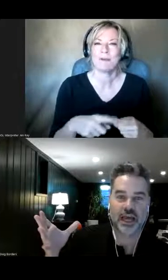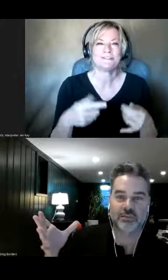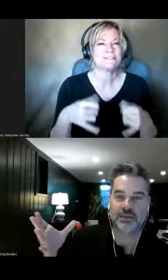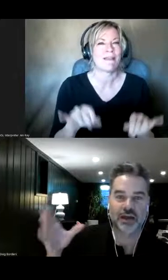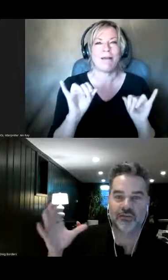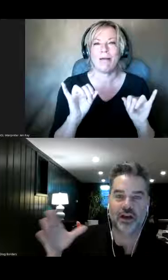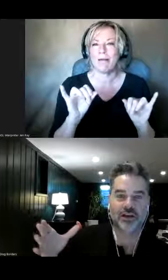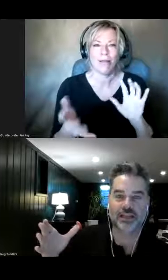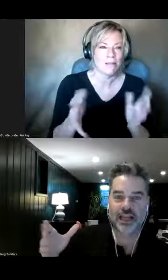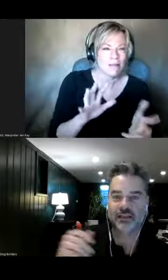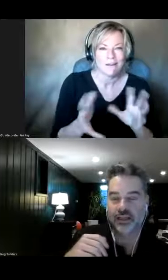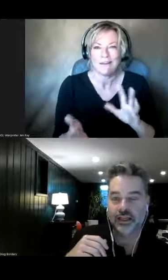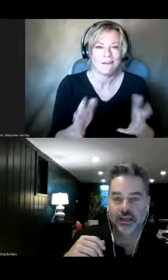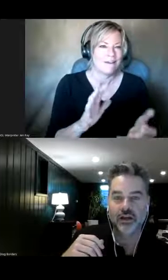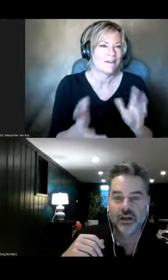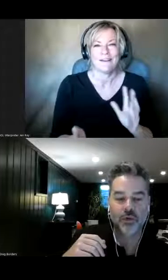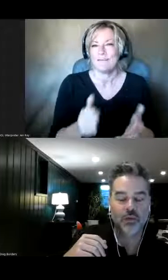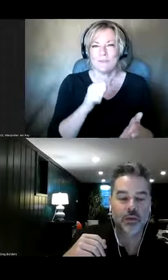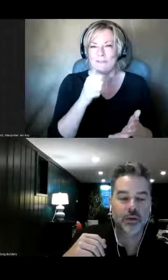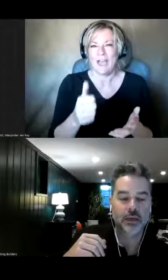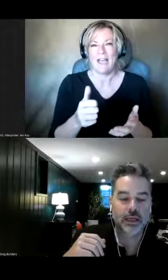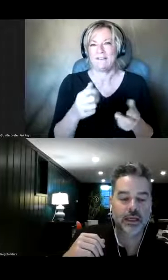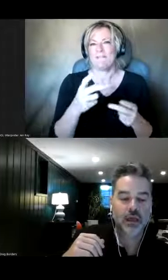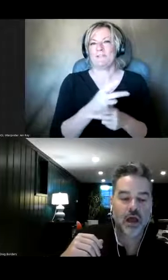change and adapt, and we have not exactly landed